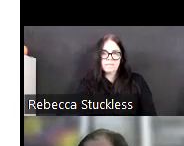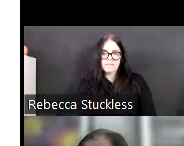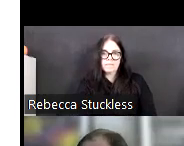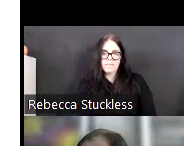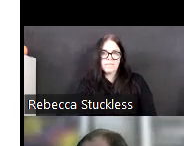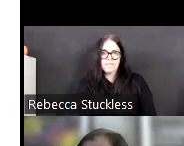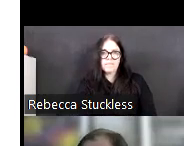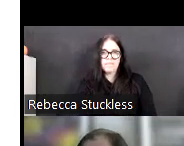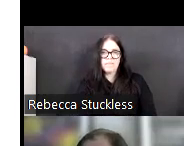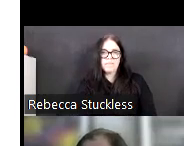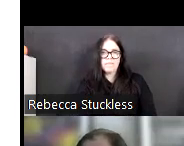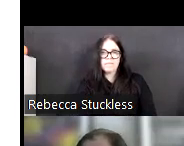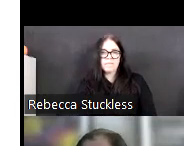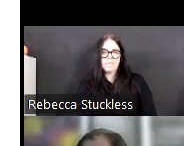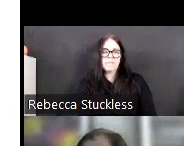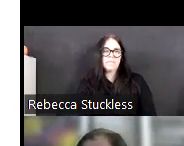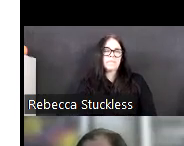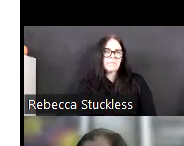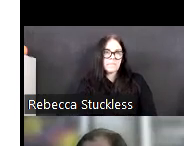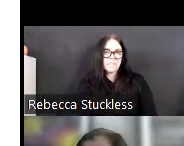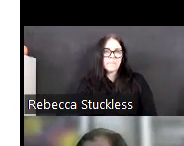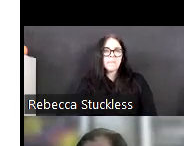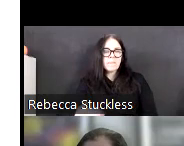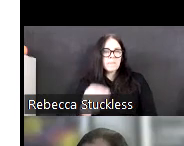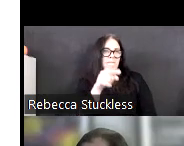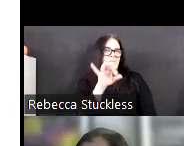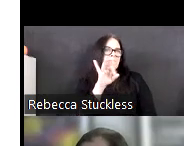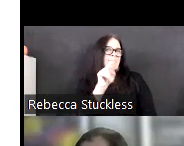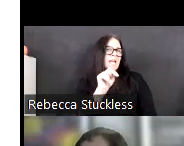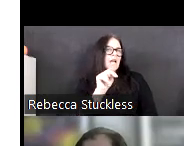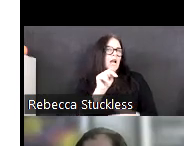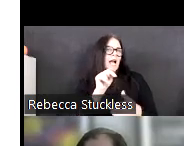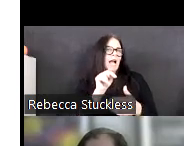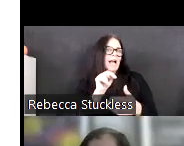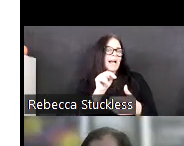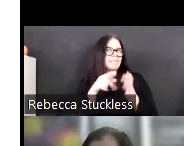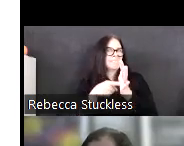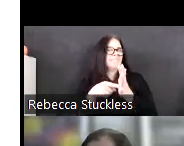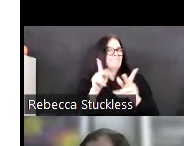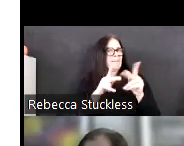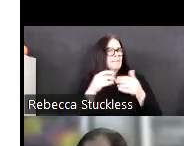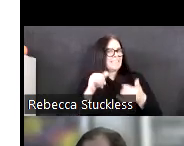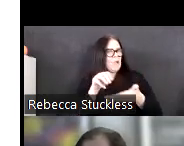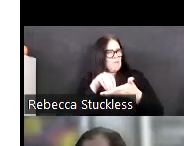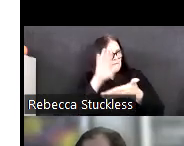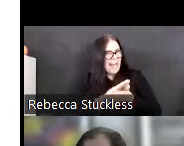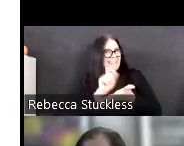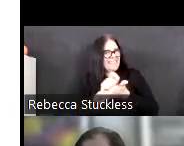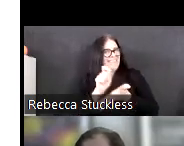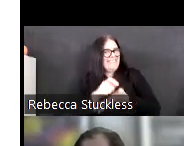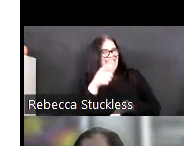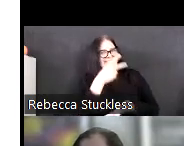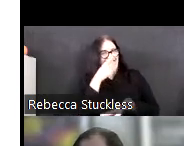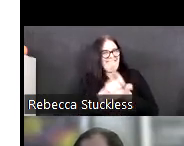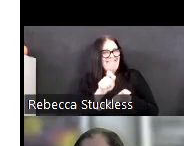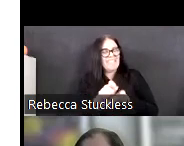So this is just a fun reference to the fact that people are still actually writing things down. So this is some of the analysis